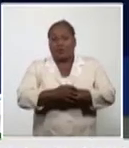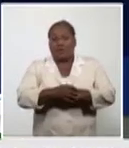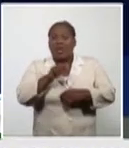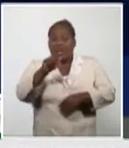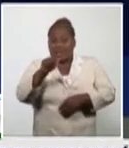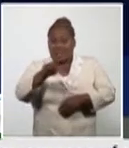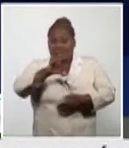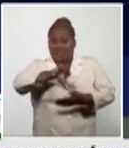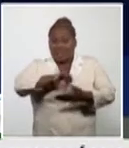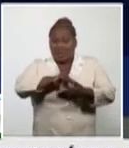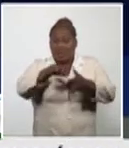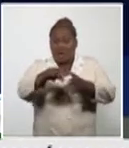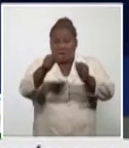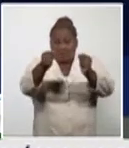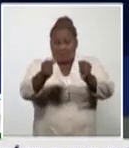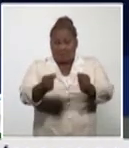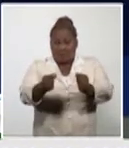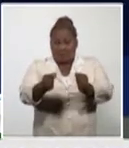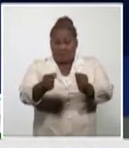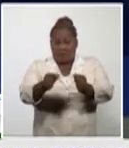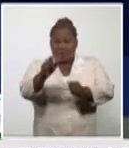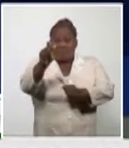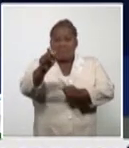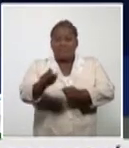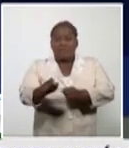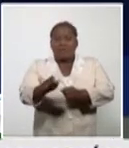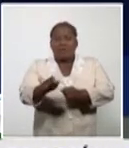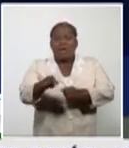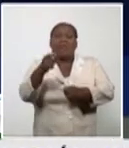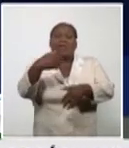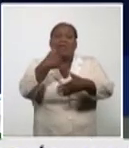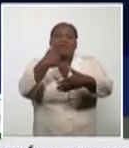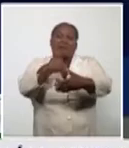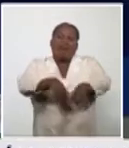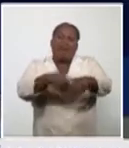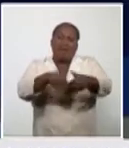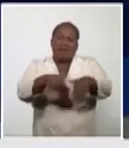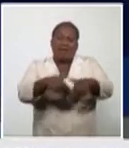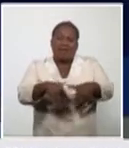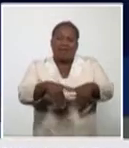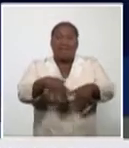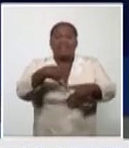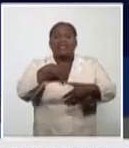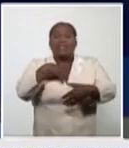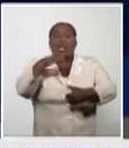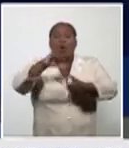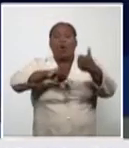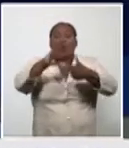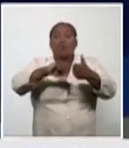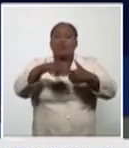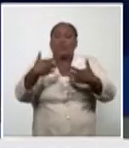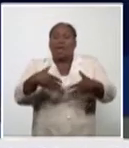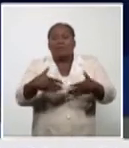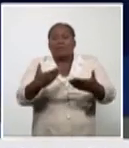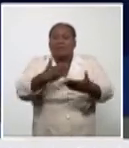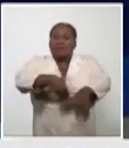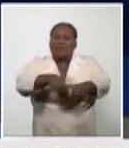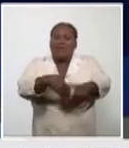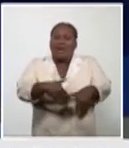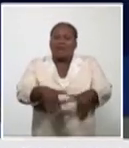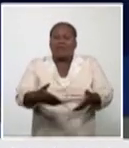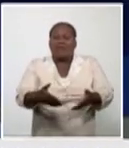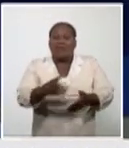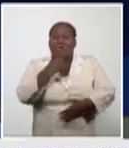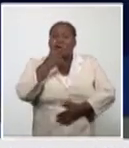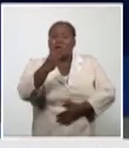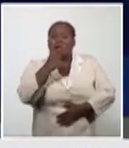At the center, under the umbrella of the Provincial Civil Defense Council, these people receive specialized health and social security services. This